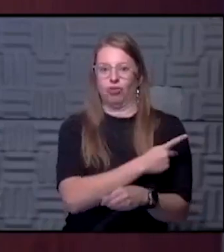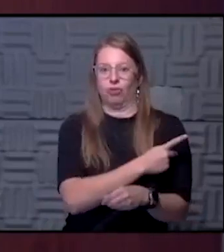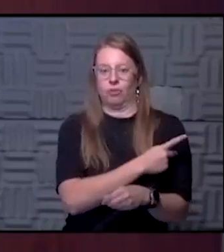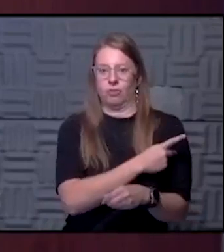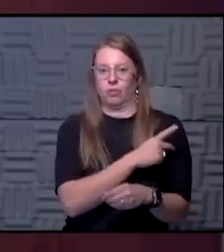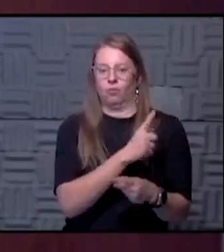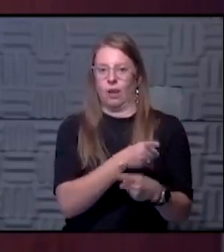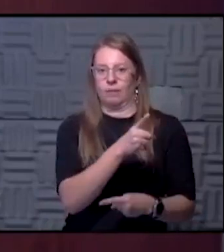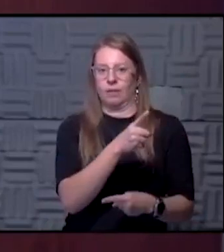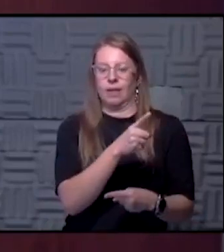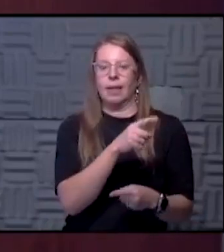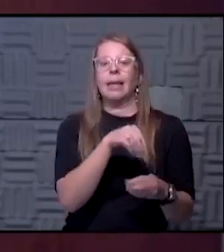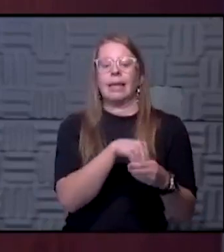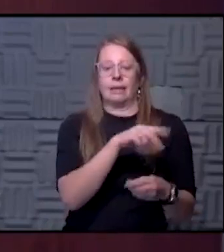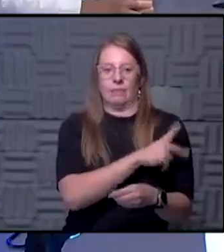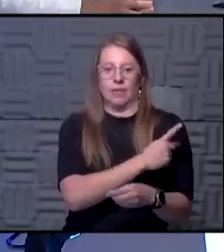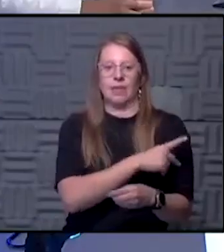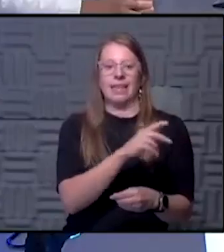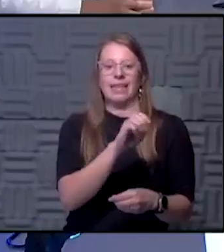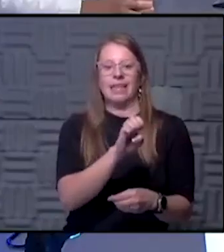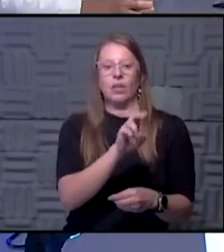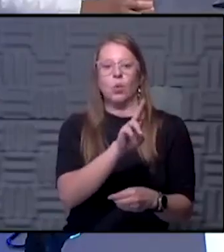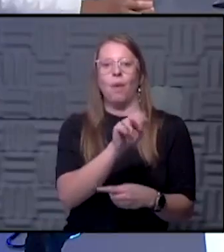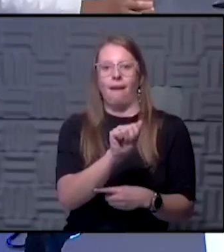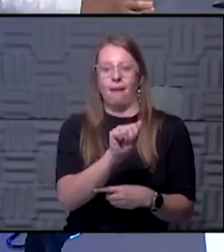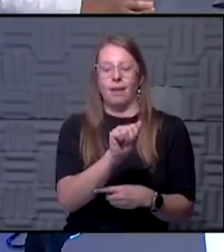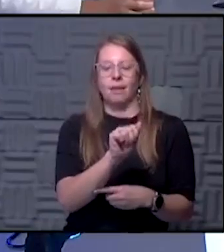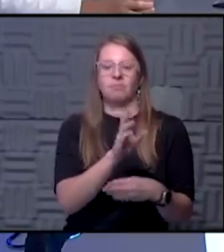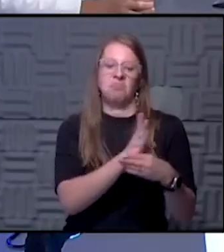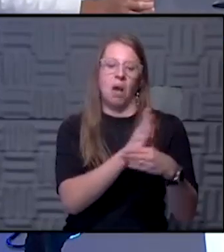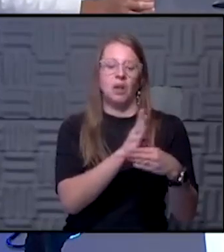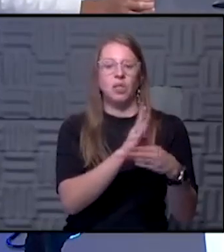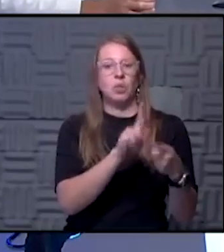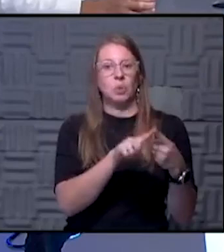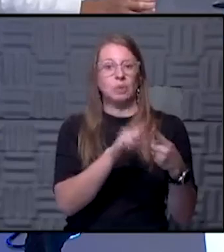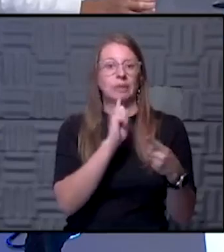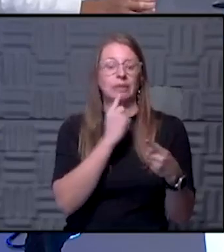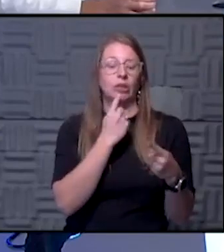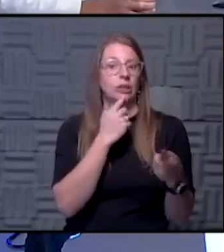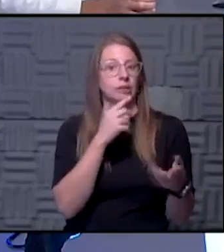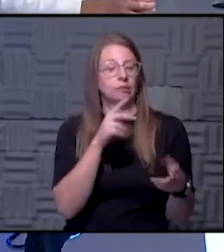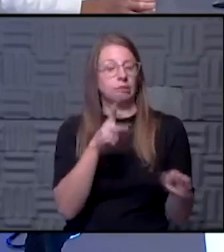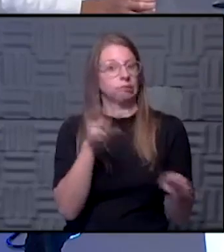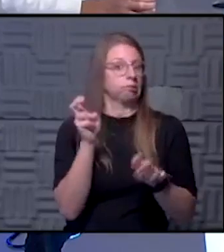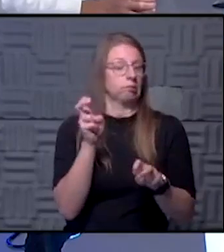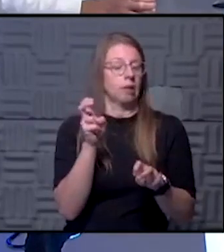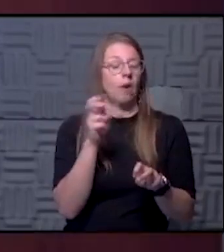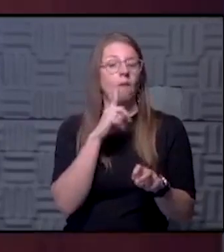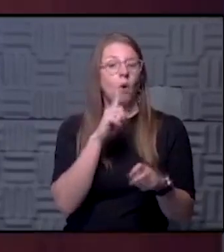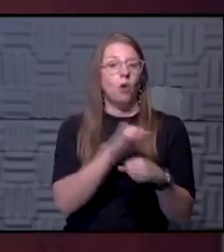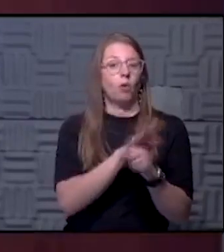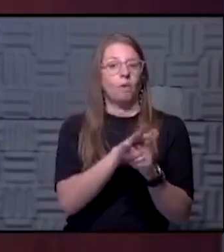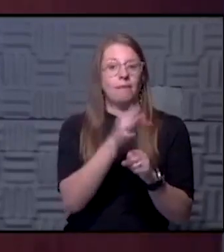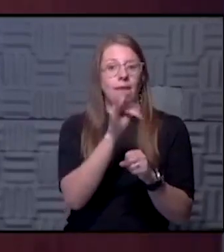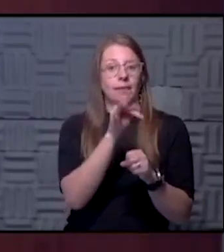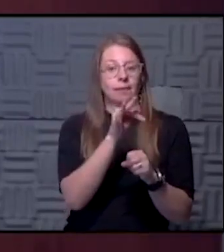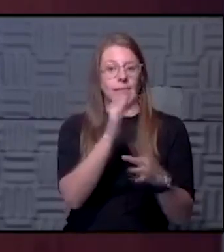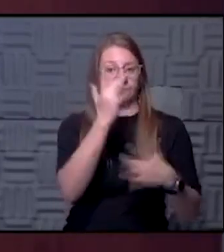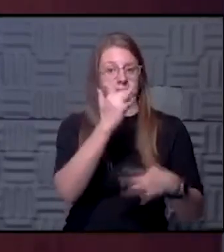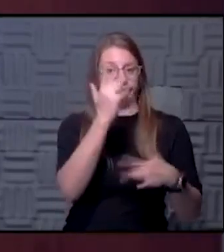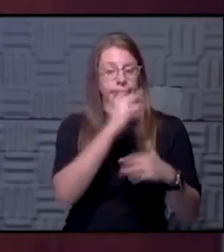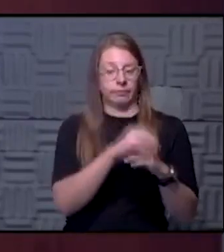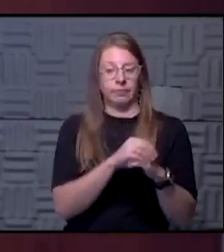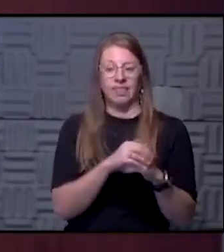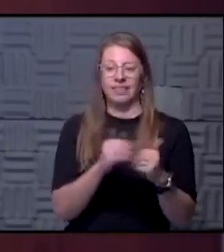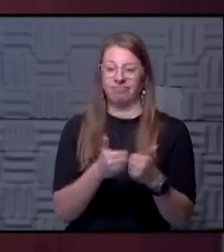right? Inpatient treatment, EUA now. Moderate to serious treatments for COVID-19. So this is very different.